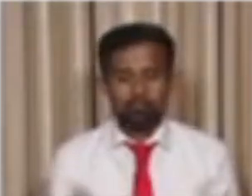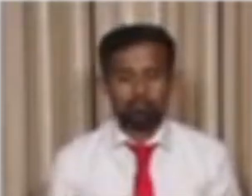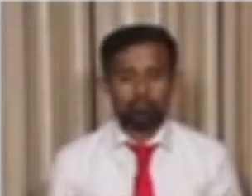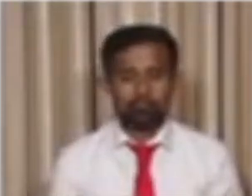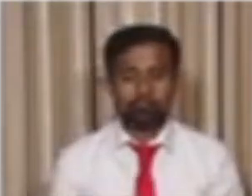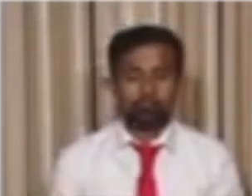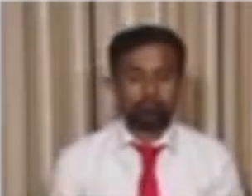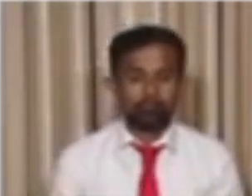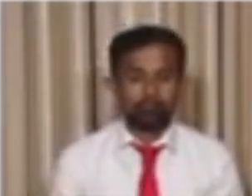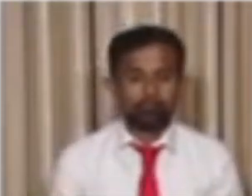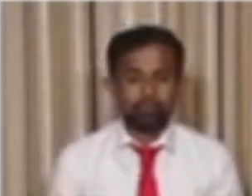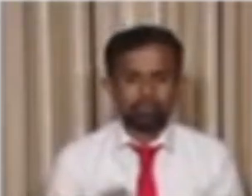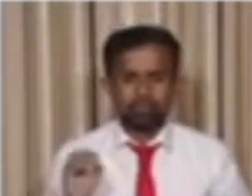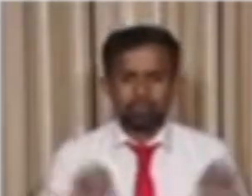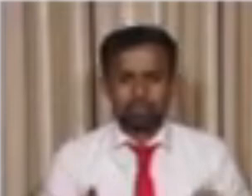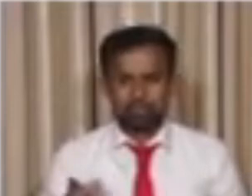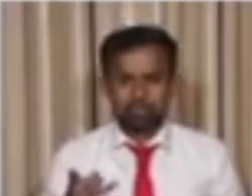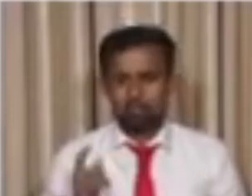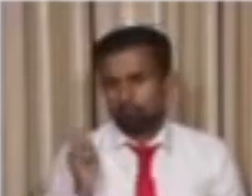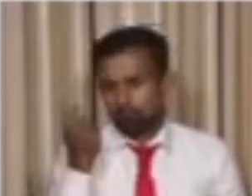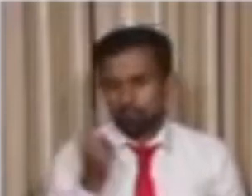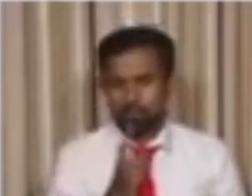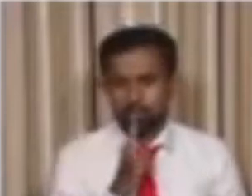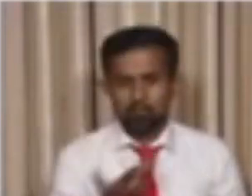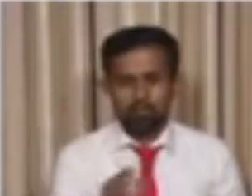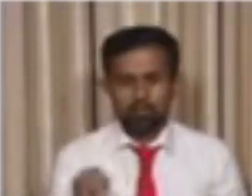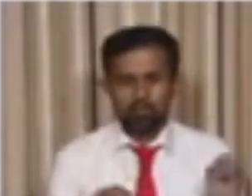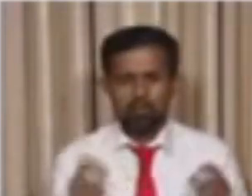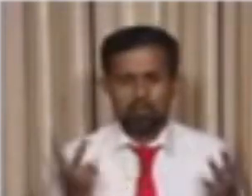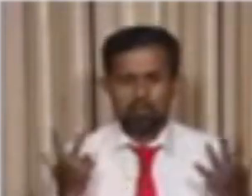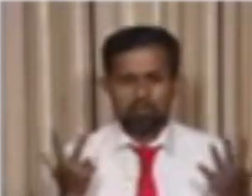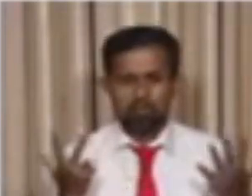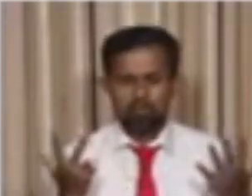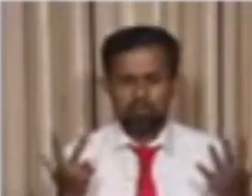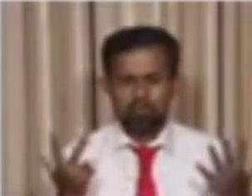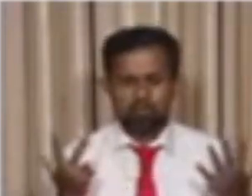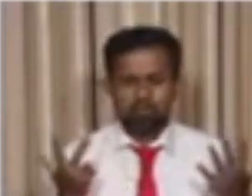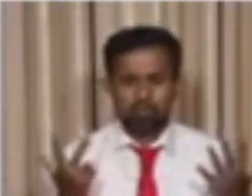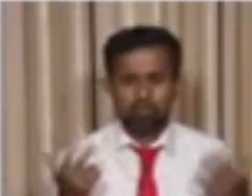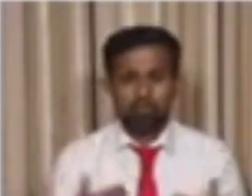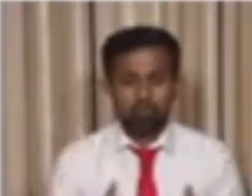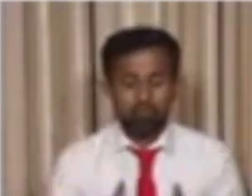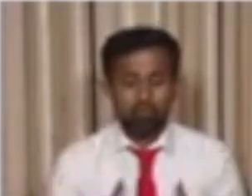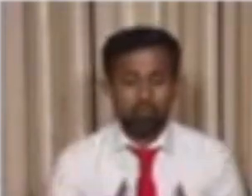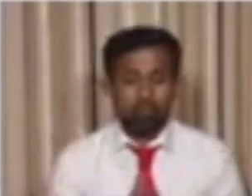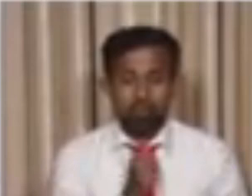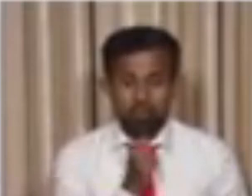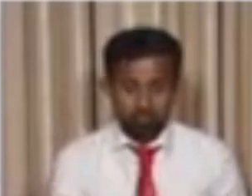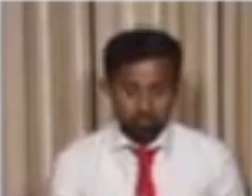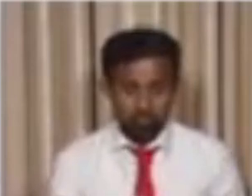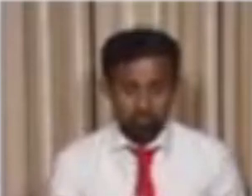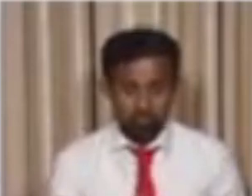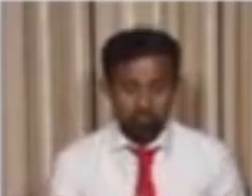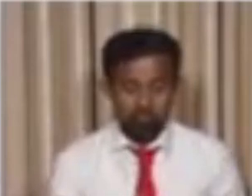100%, then I am willing to wholeheartedly apologize to the upcountry Tamils. Unreservedly, I am